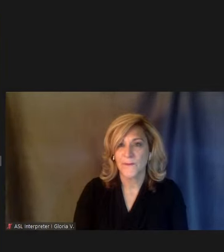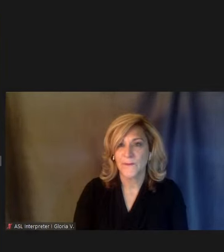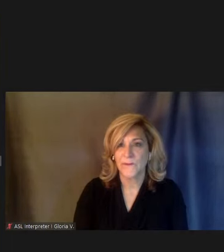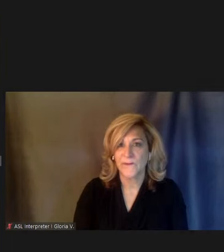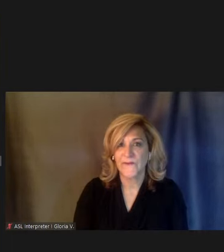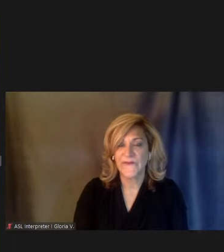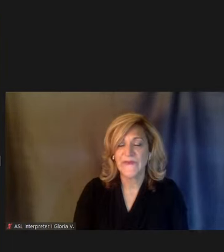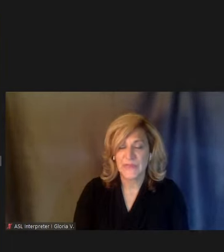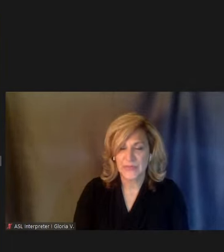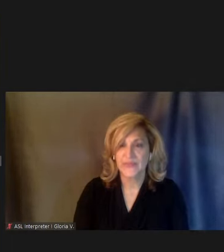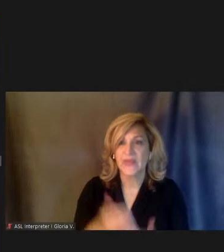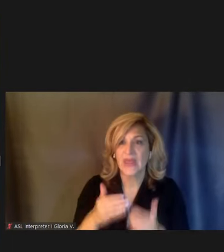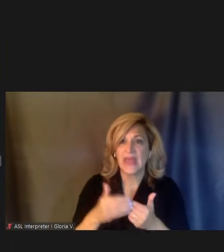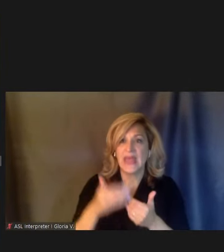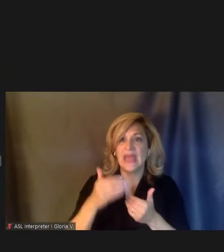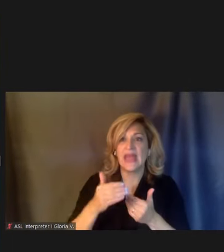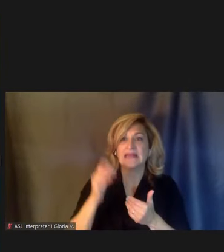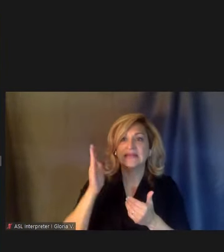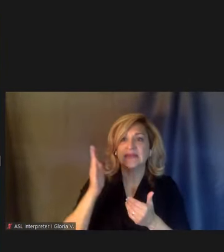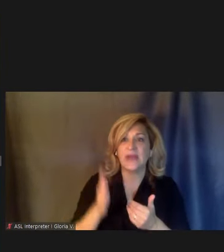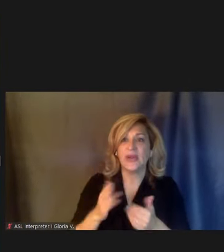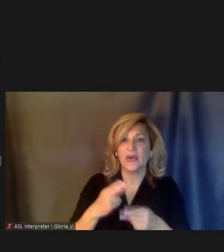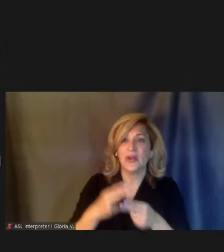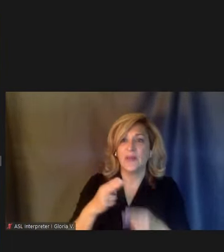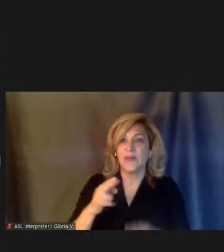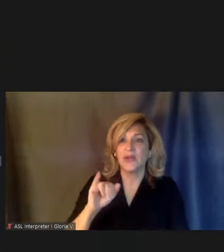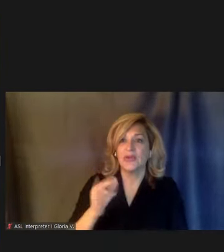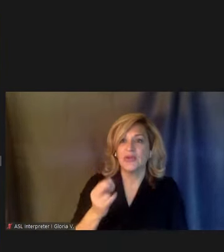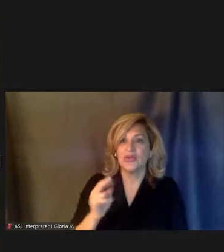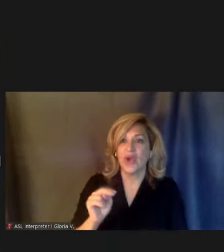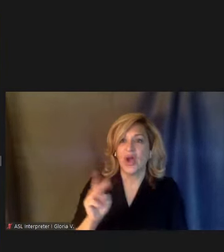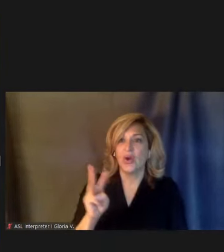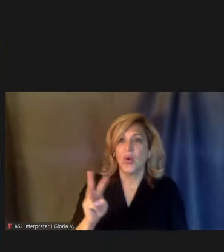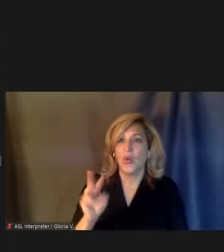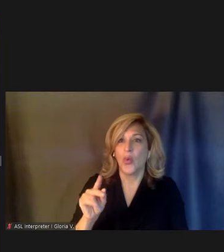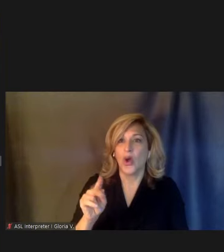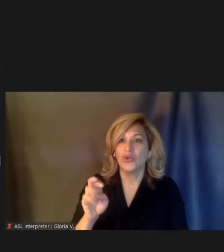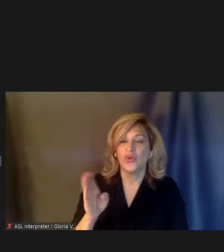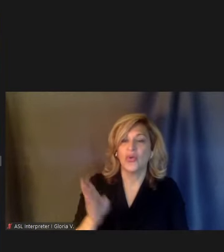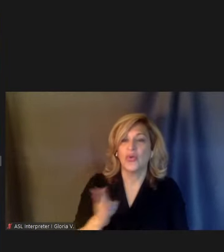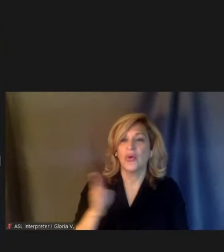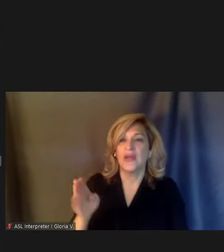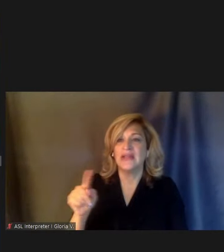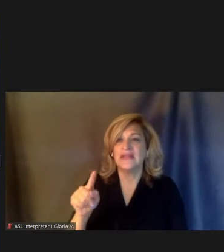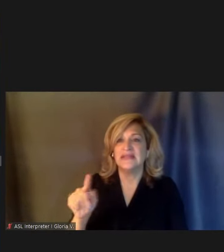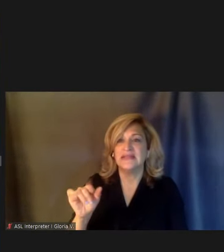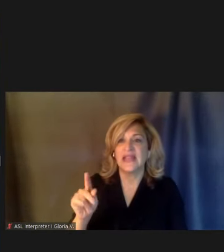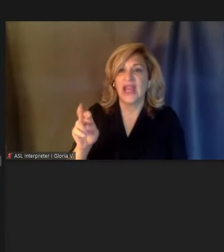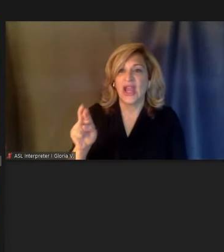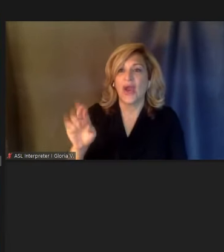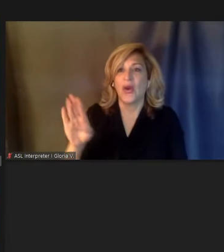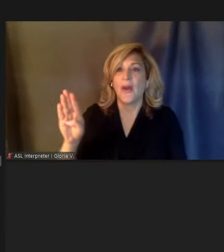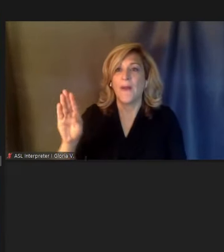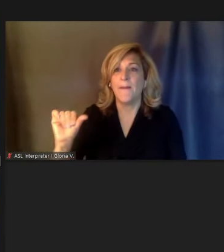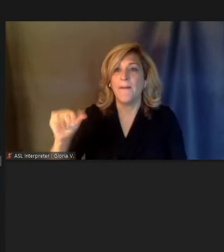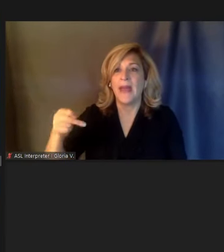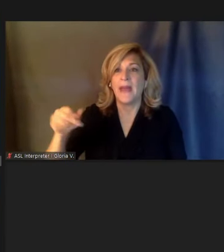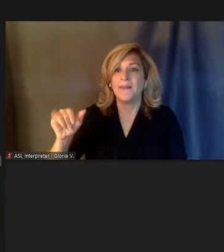Our next speaker will be John Walker, followed by Zaire Baptiste.